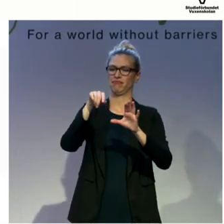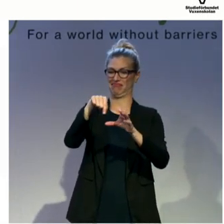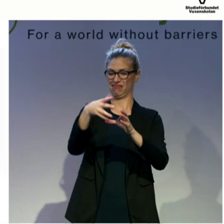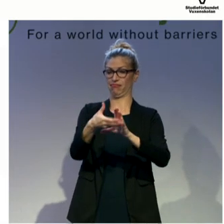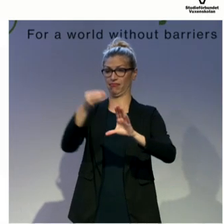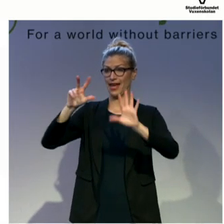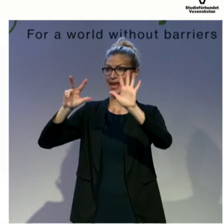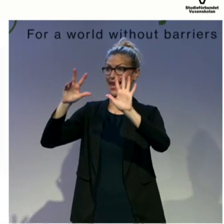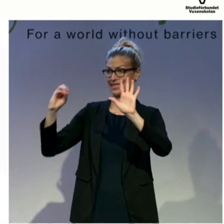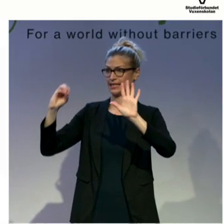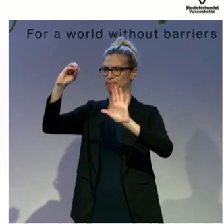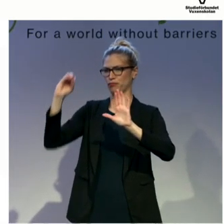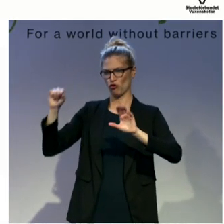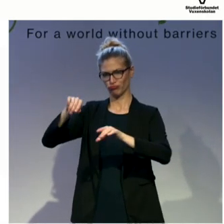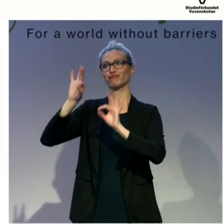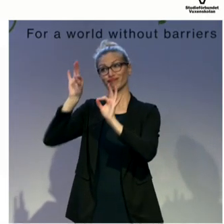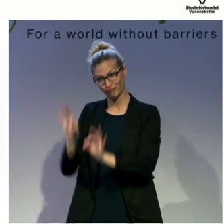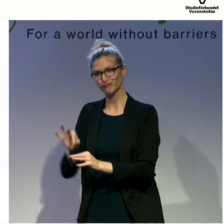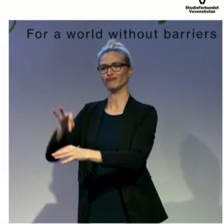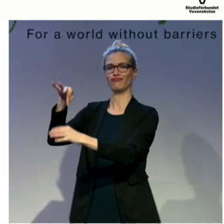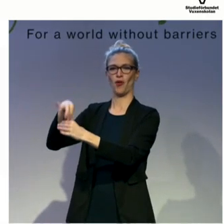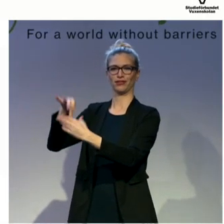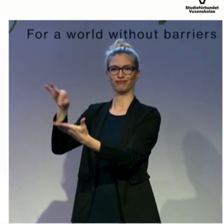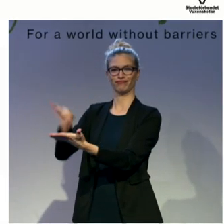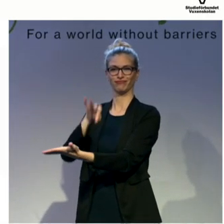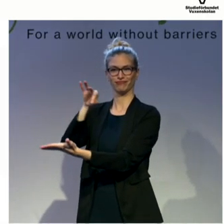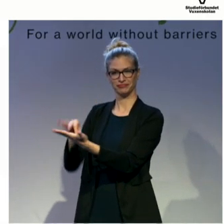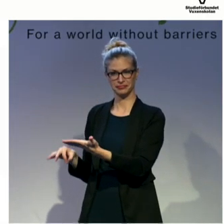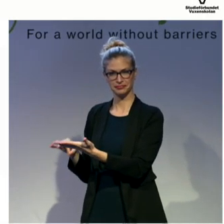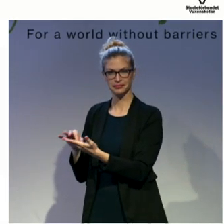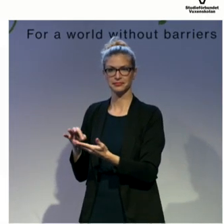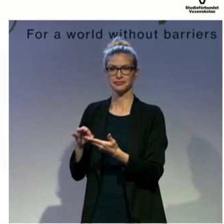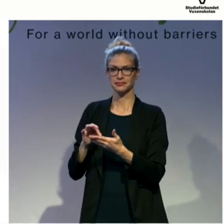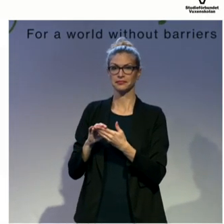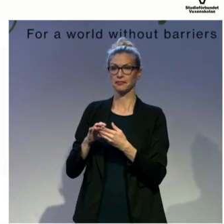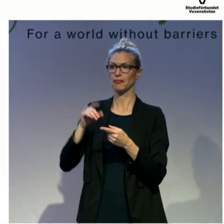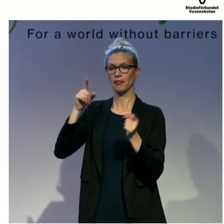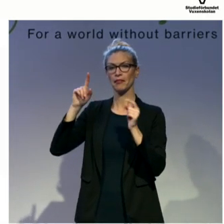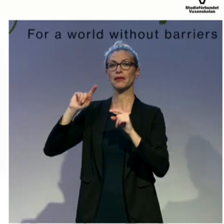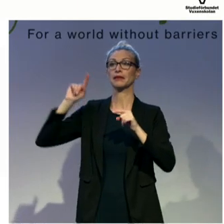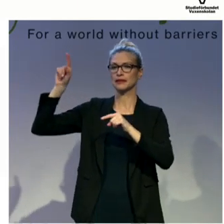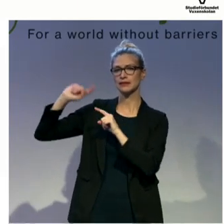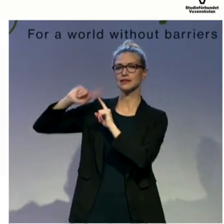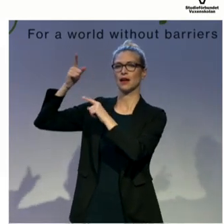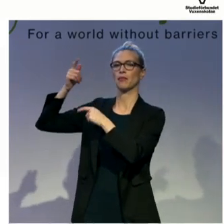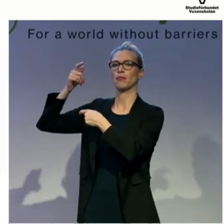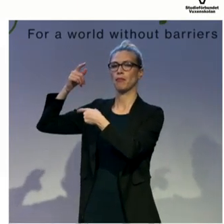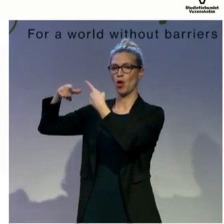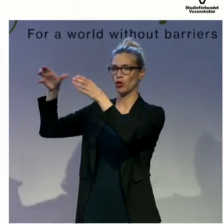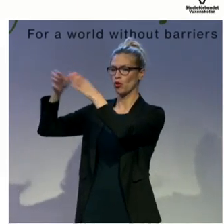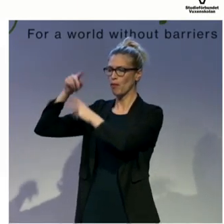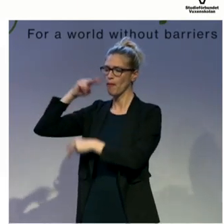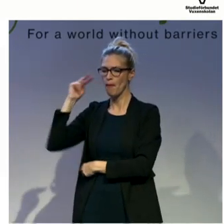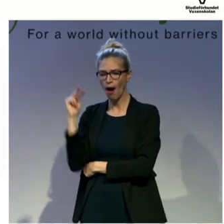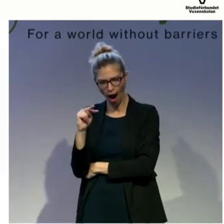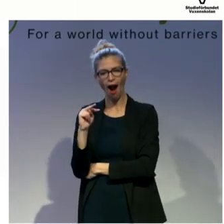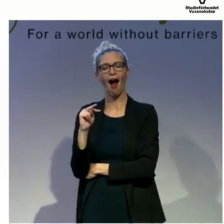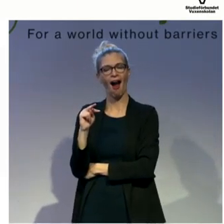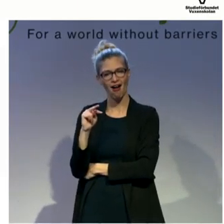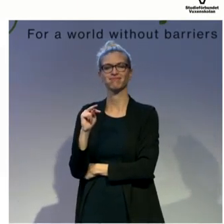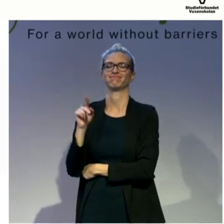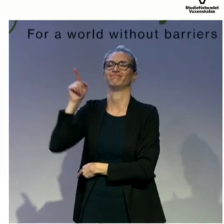politicians actually changed policies and behavior based upon these easy-to-understand political discussions. But not